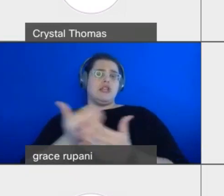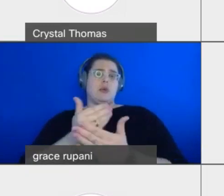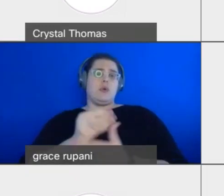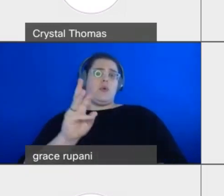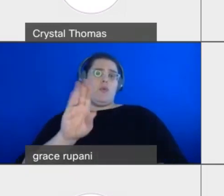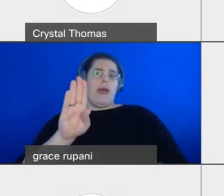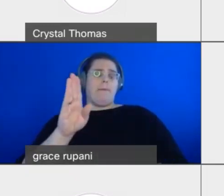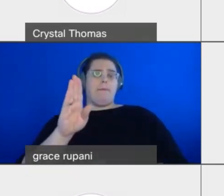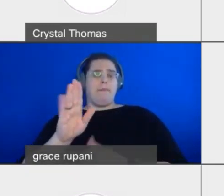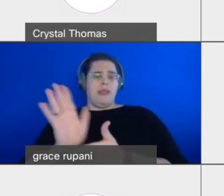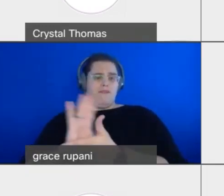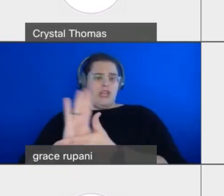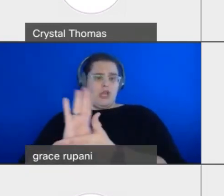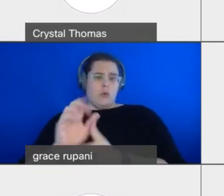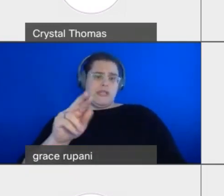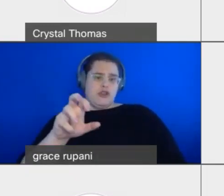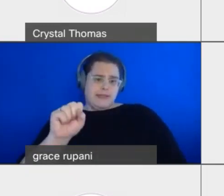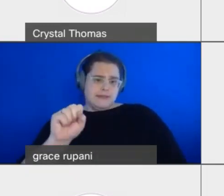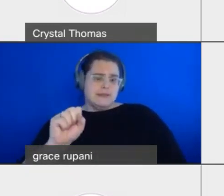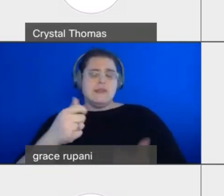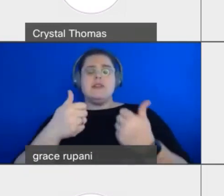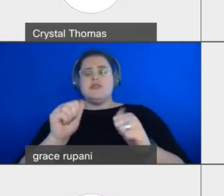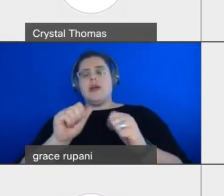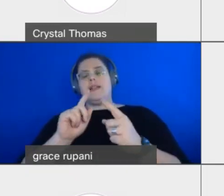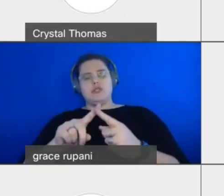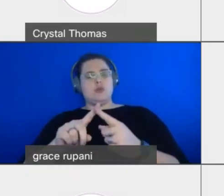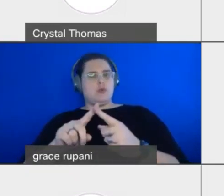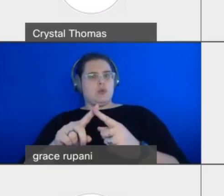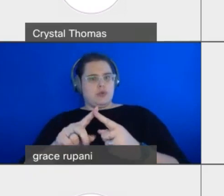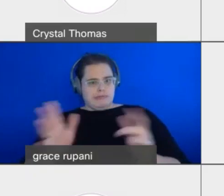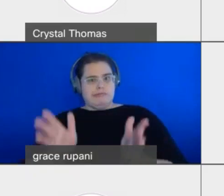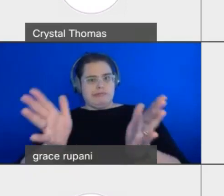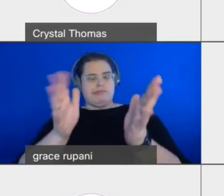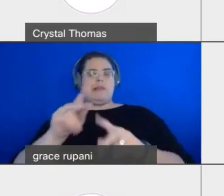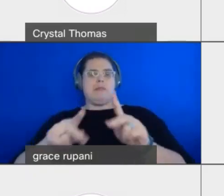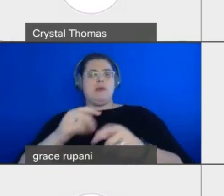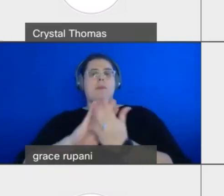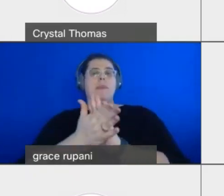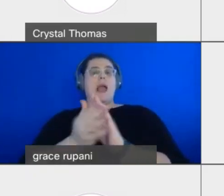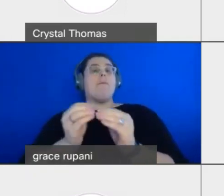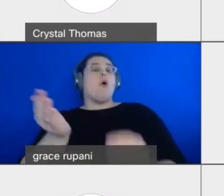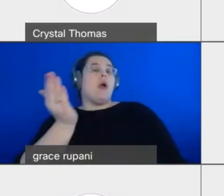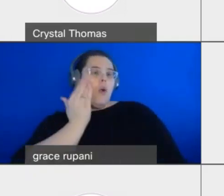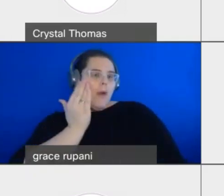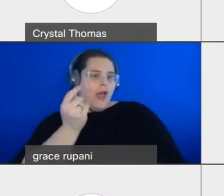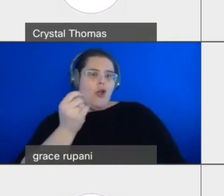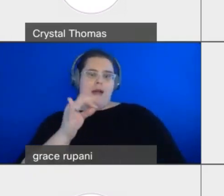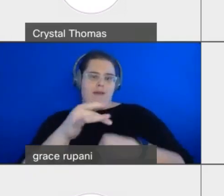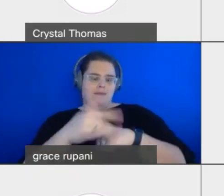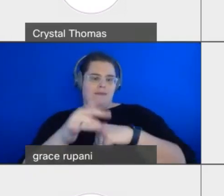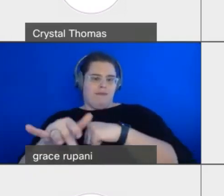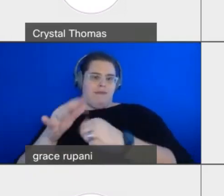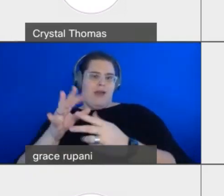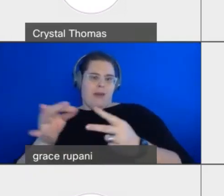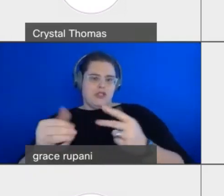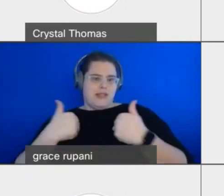of the initiative is increasing awareness of what is actually out there. So we're hoping to do that through a Tech First web